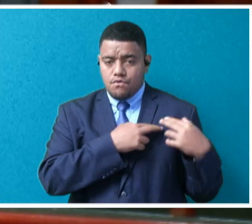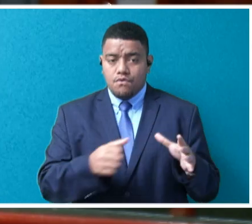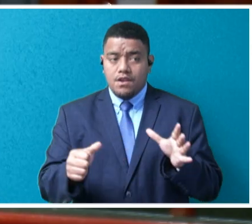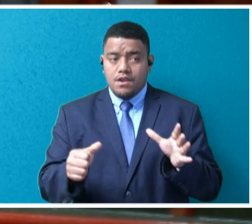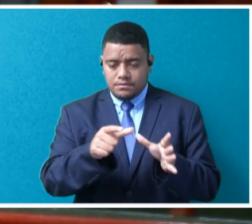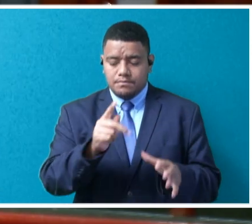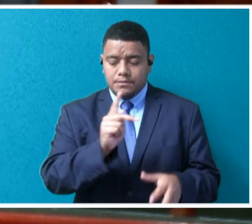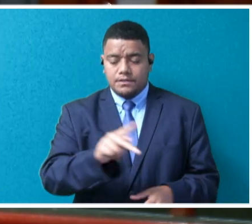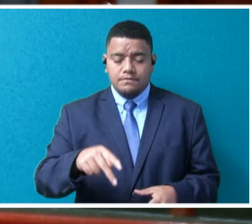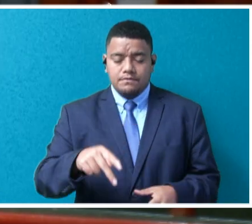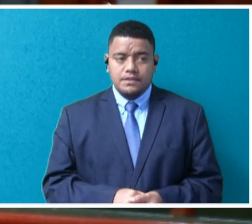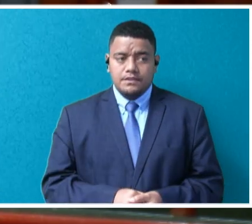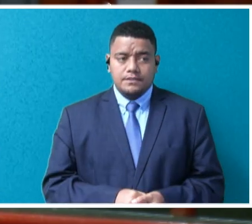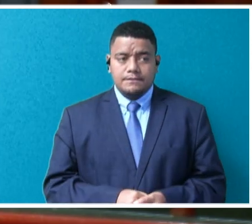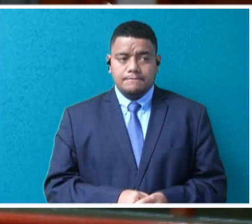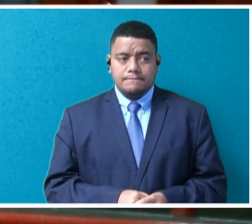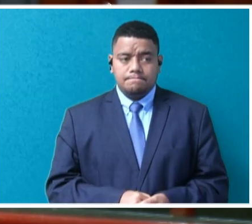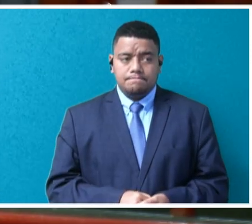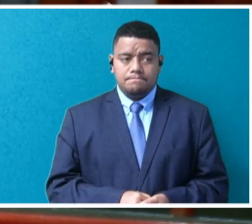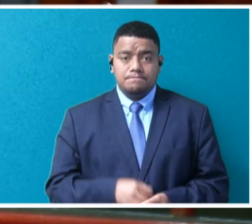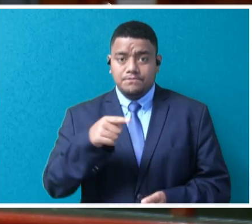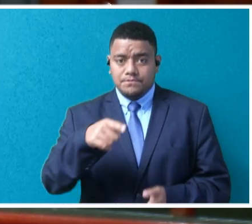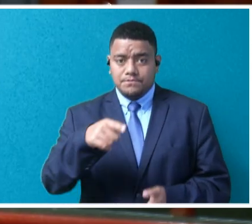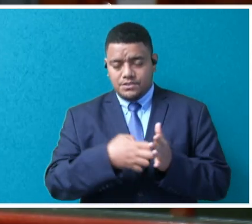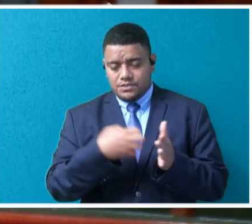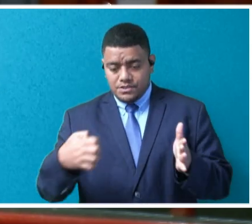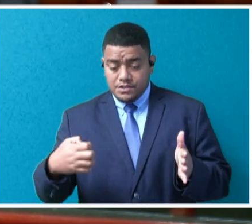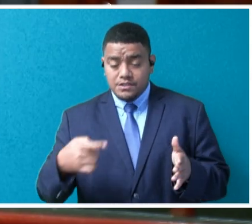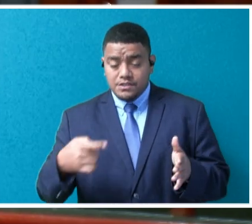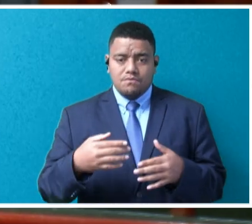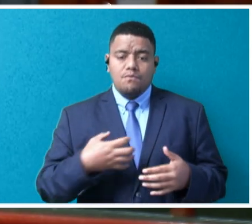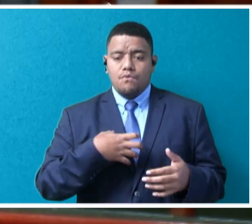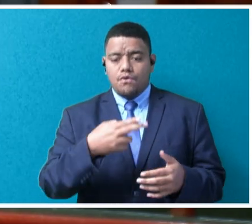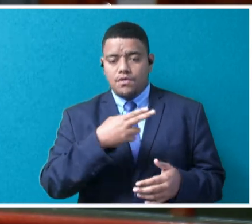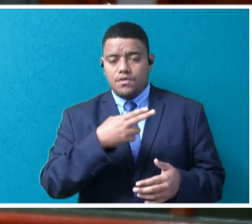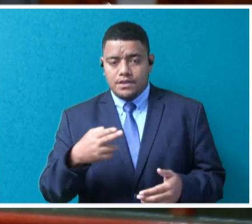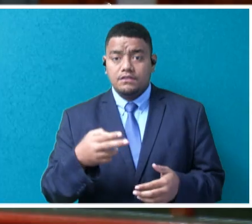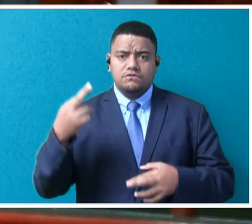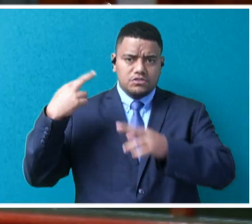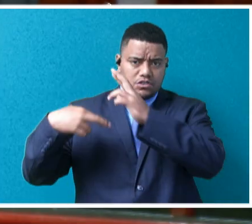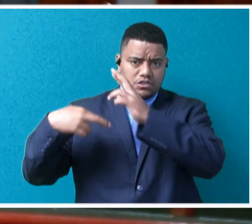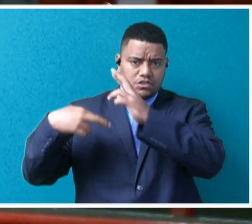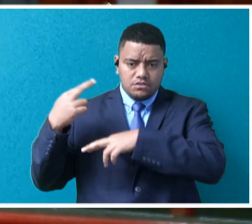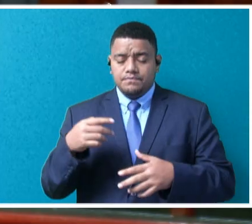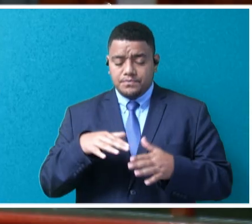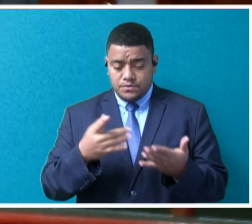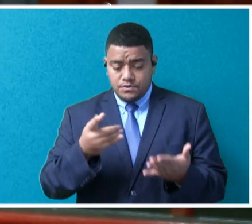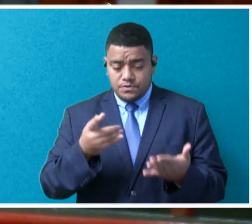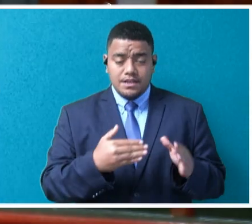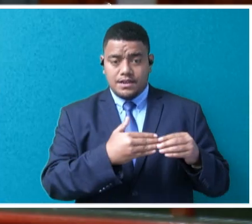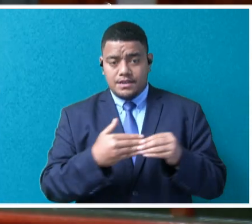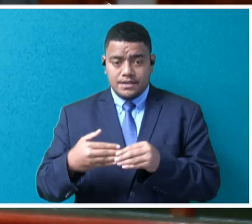Pacific. Mr. Speaker, sir, this journey has unfolded over more than a century. Today, as the leaders